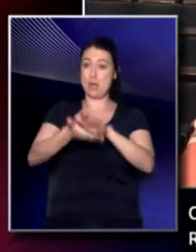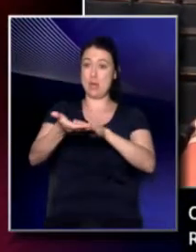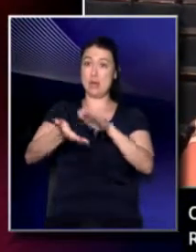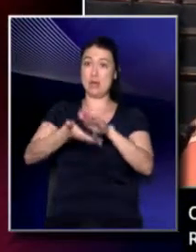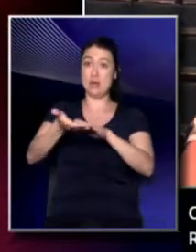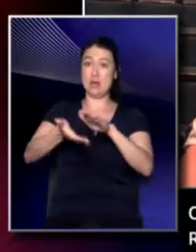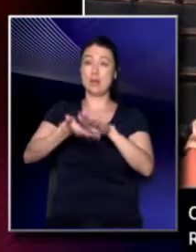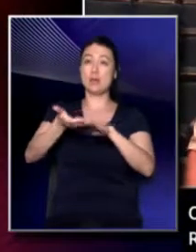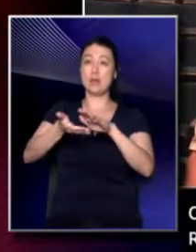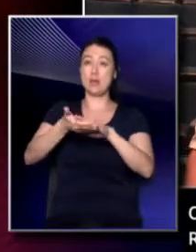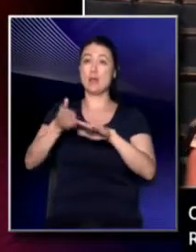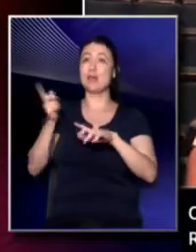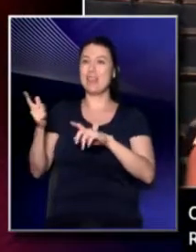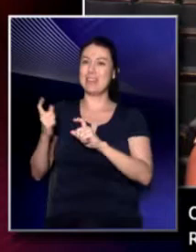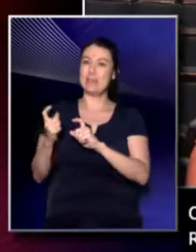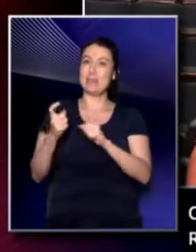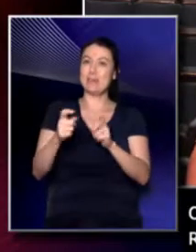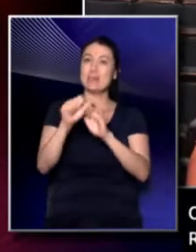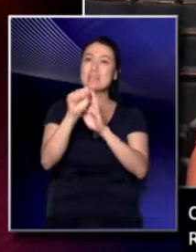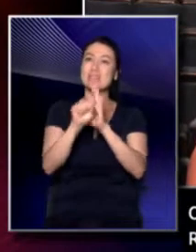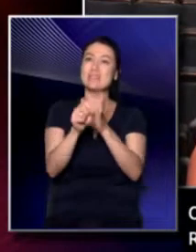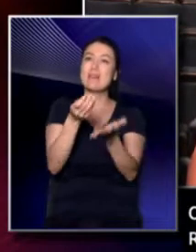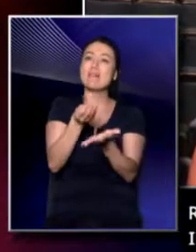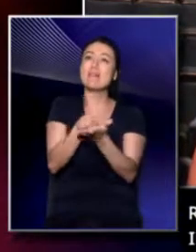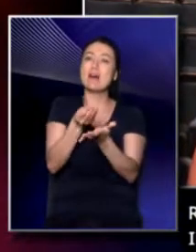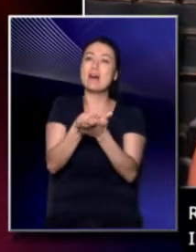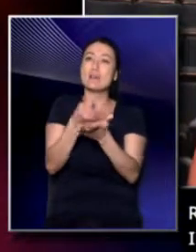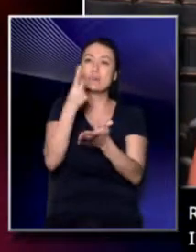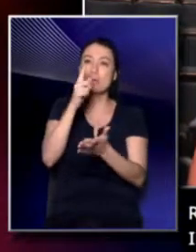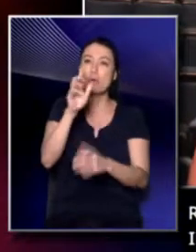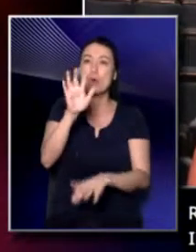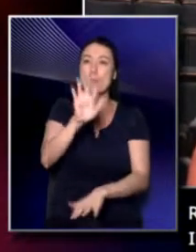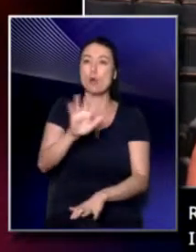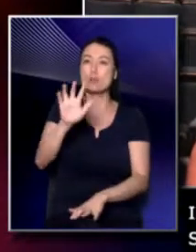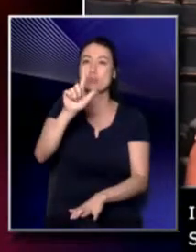identified, they need to give us state funds of approximately